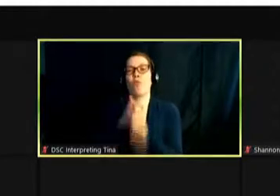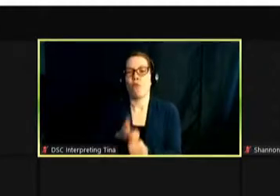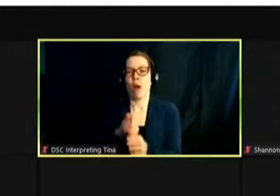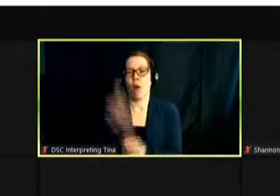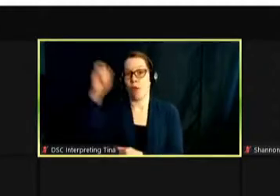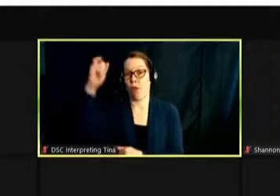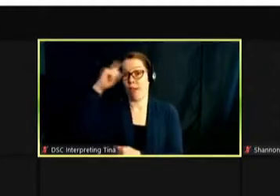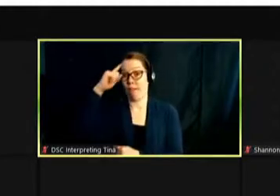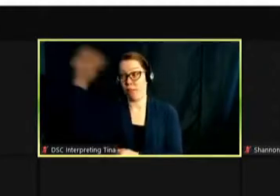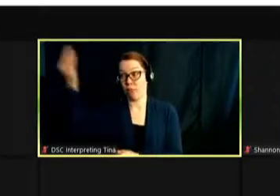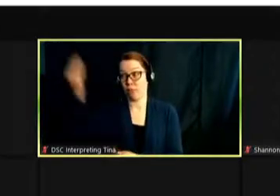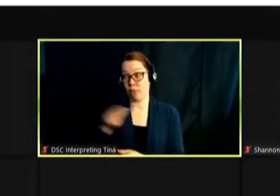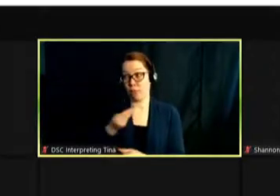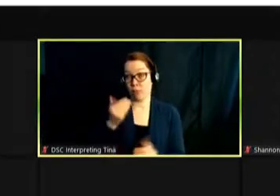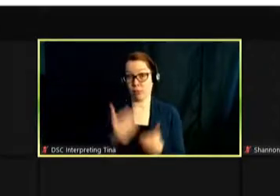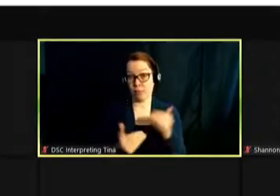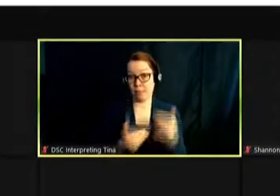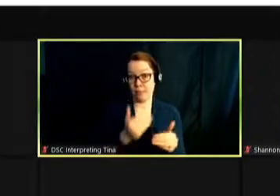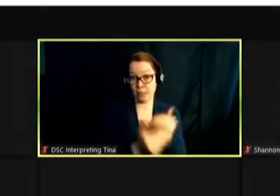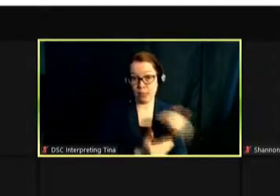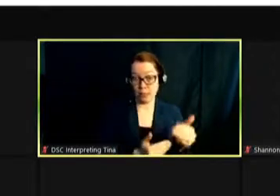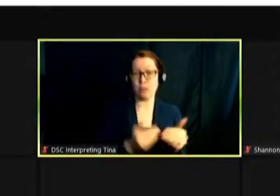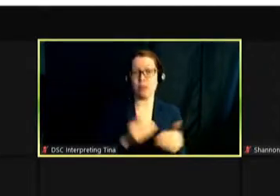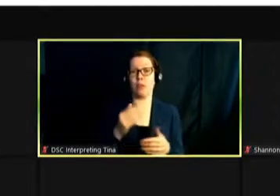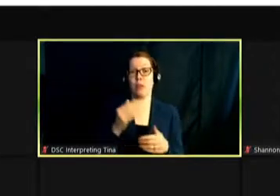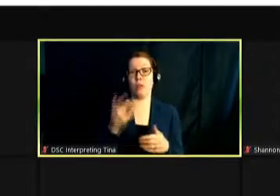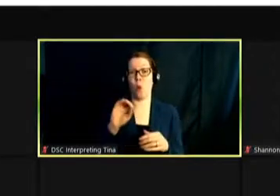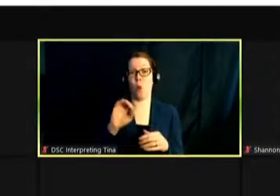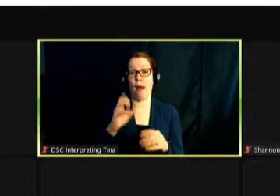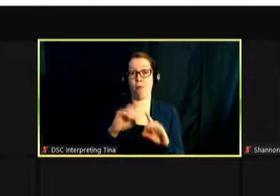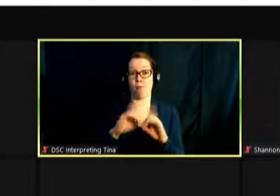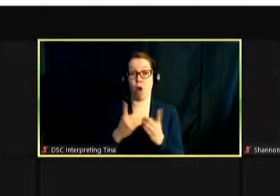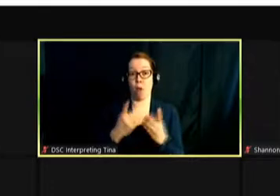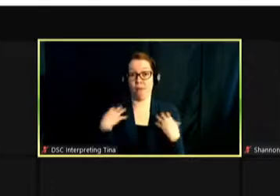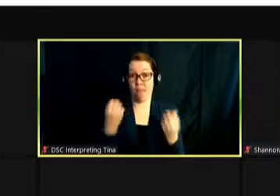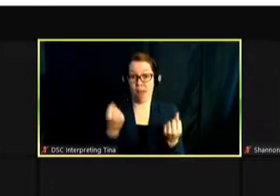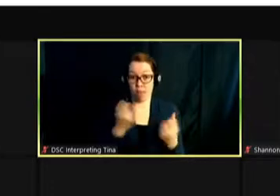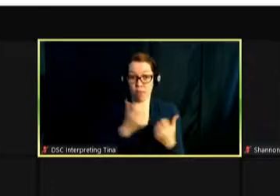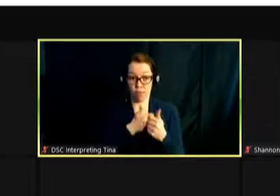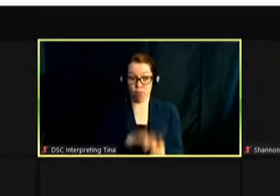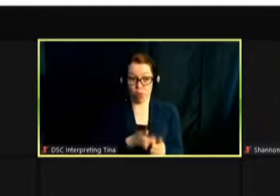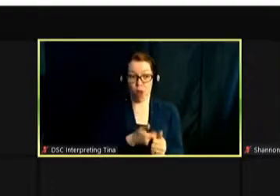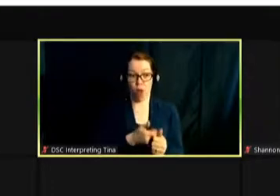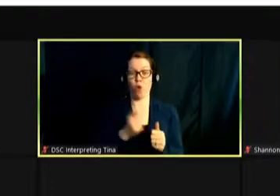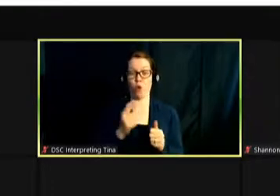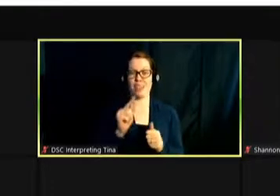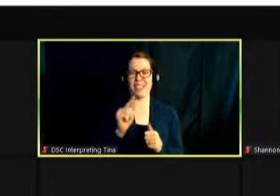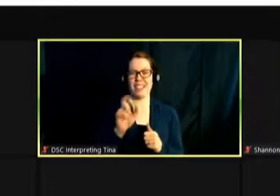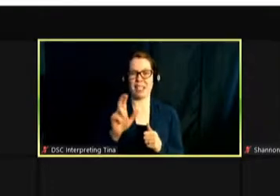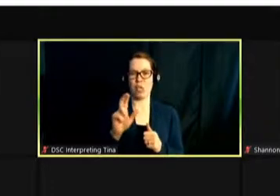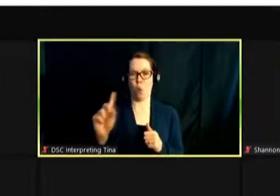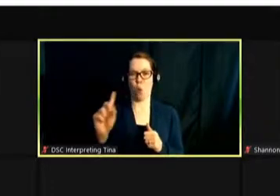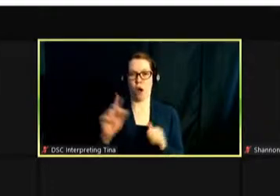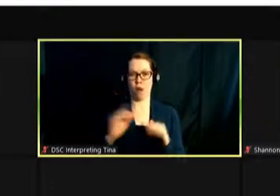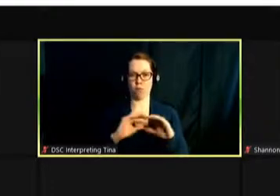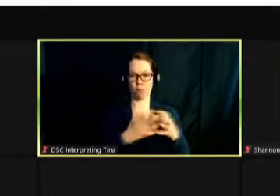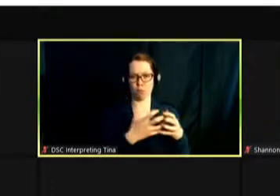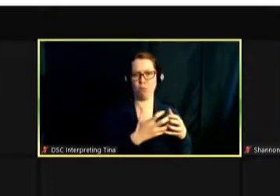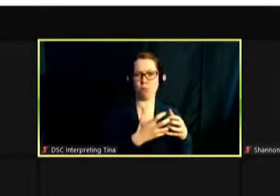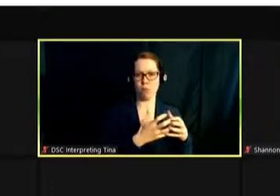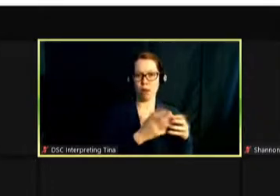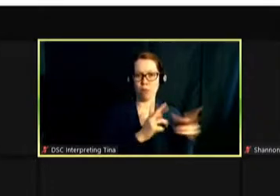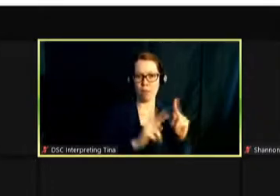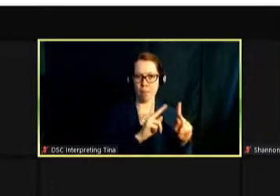governor and ODH and vaccinate those tier one individuals. But again, you know,